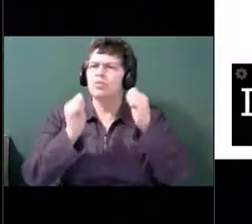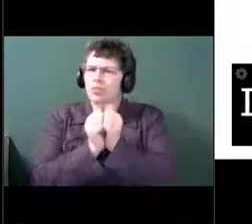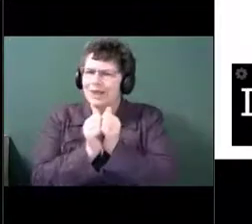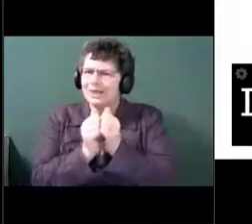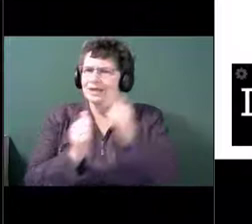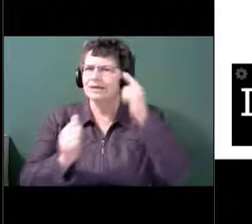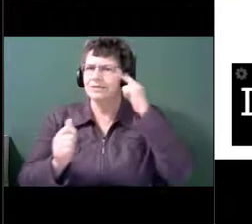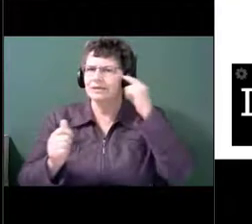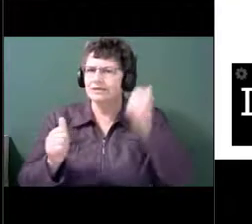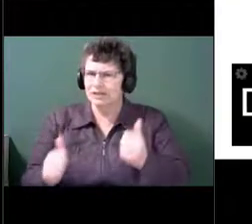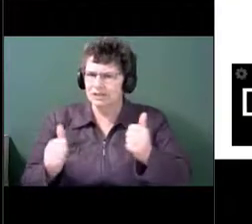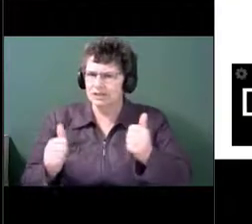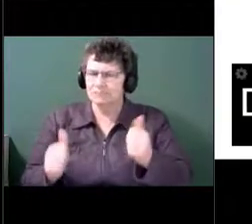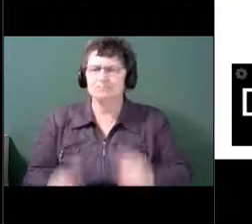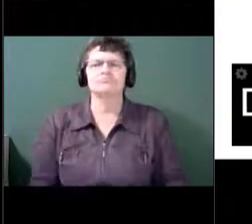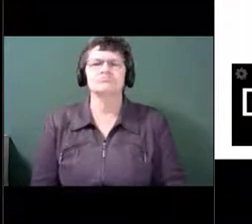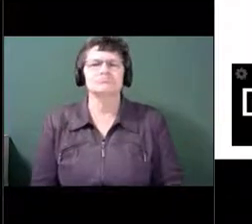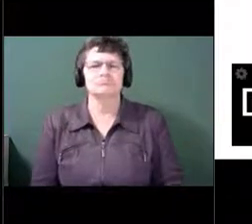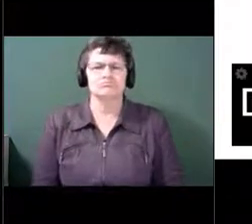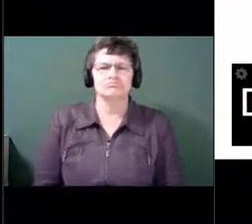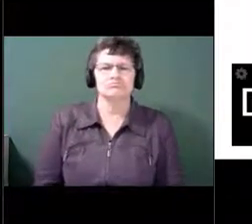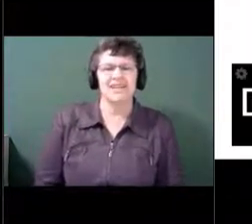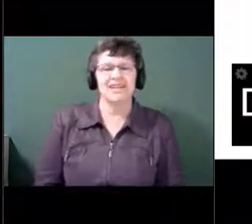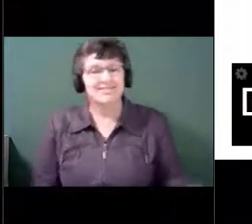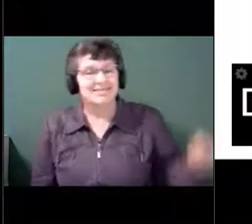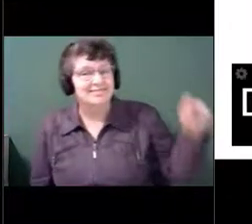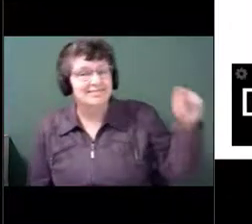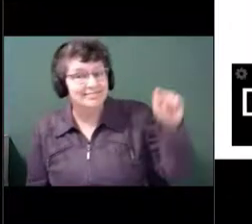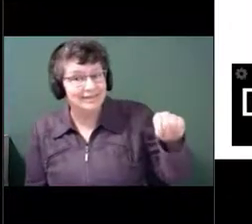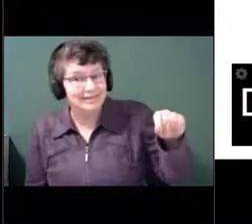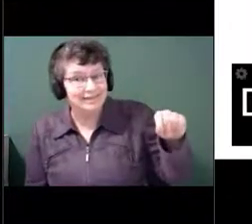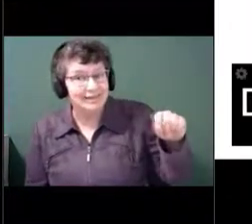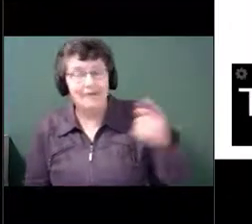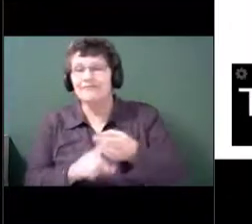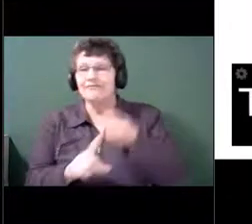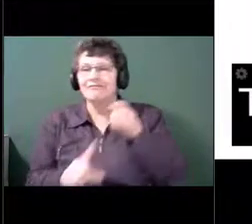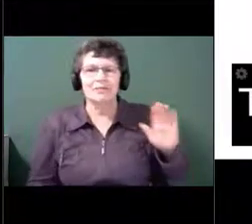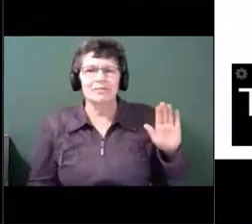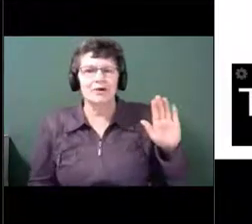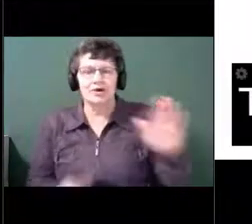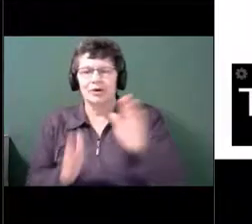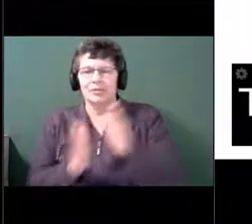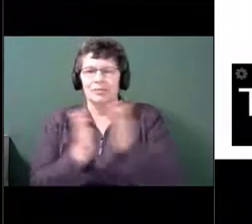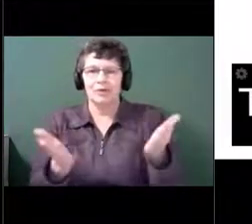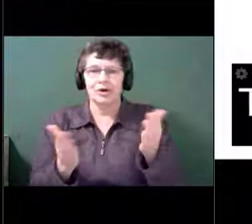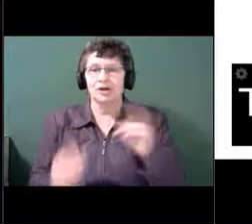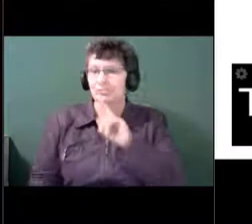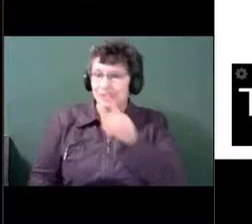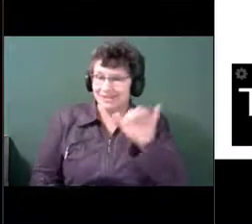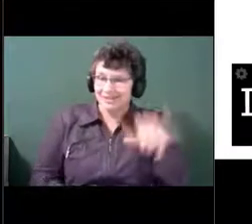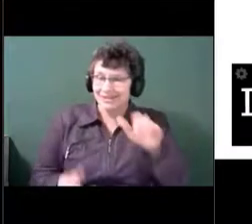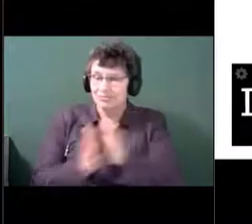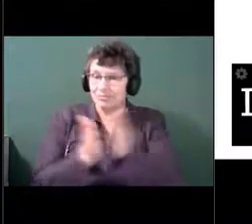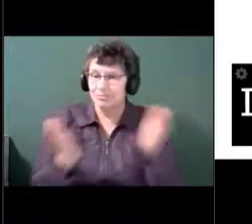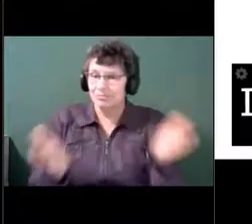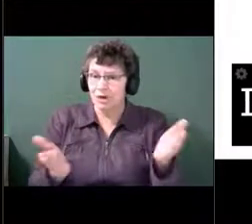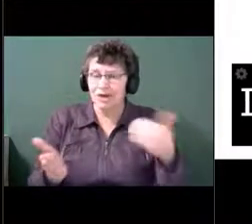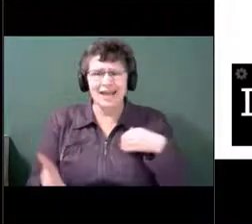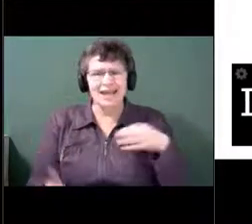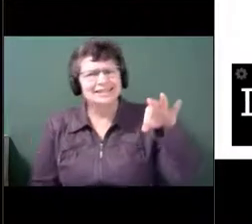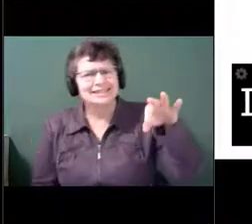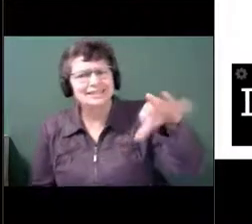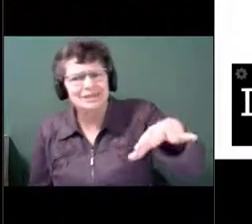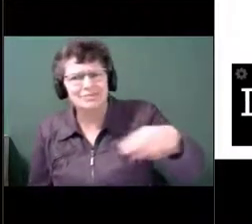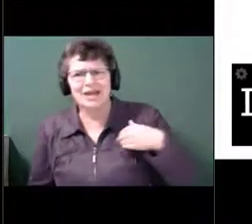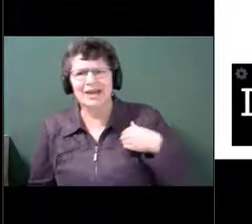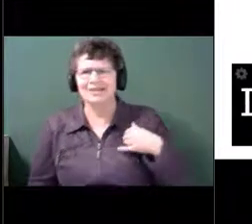book. But this is just an extract from her book that is packed full of wonderful tips and ideas. And it's